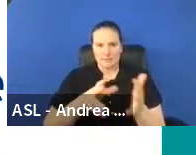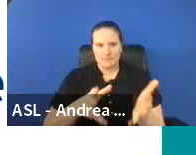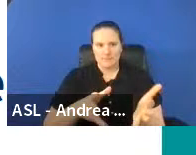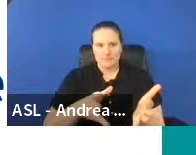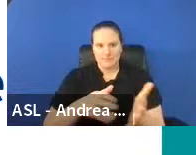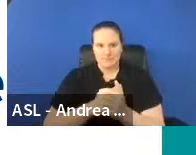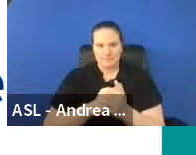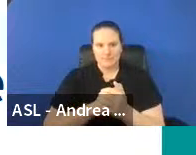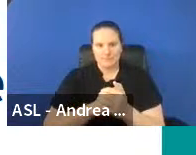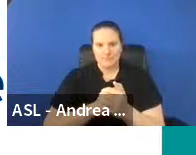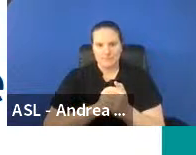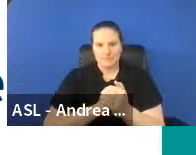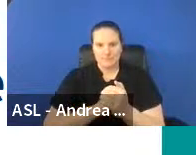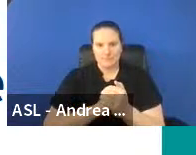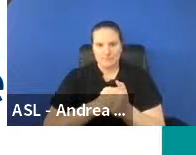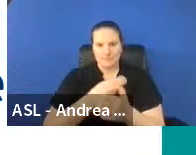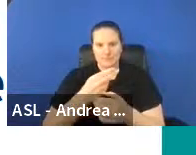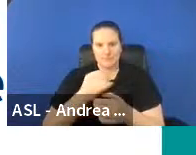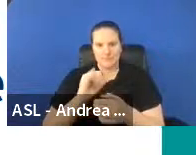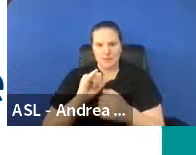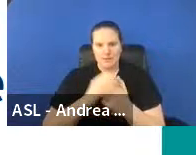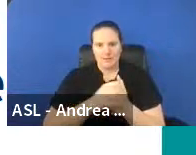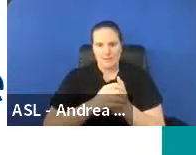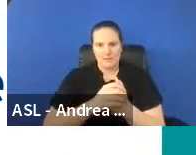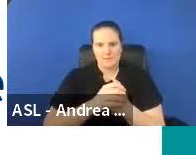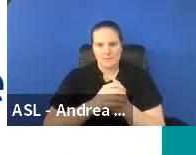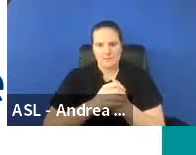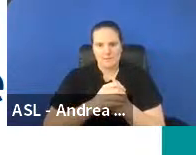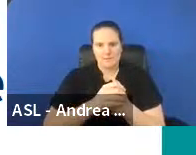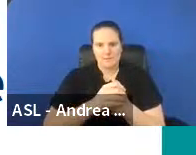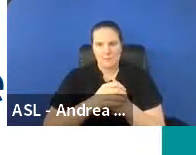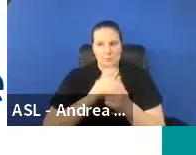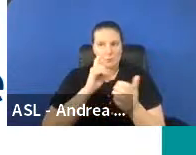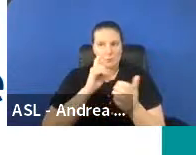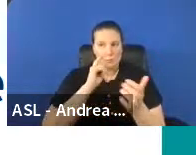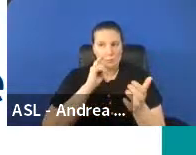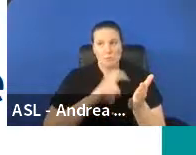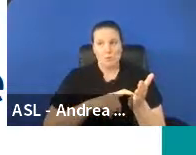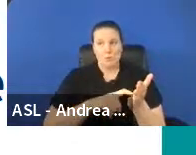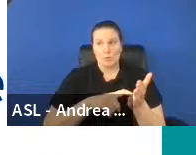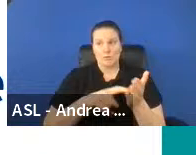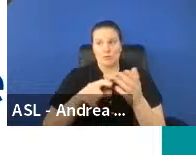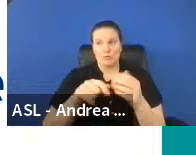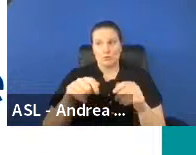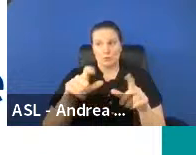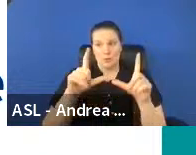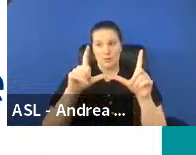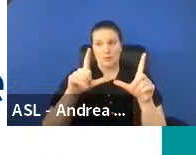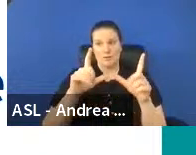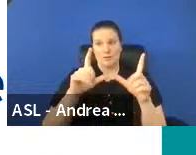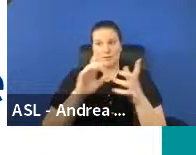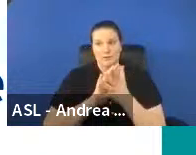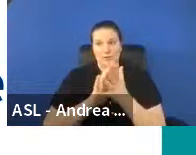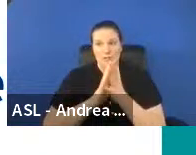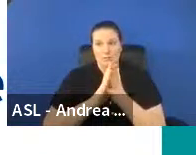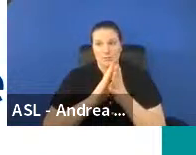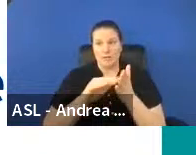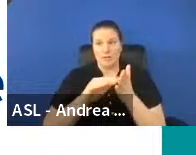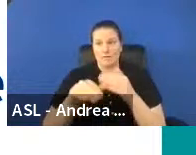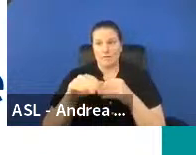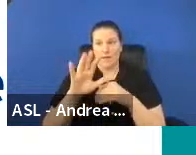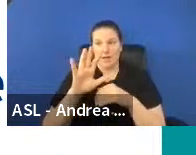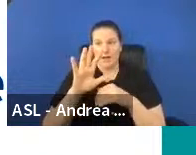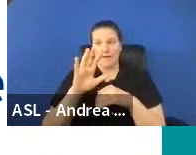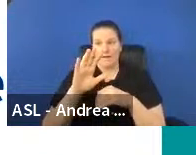Hayden Island. And as you can see on the screen here, congestion relief on Interstate 5 near Hayden